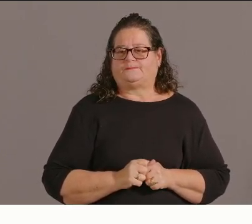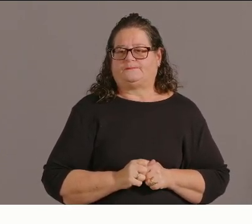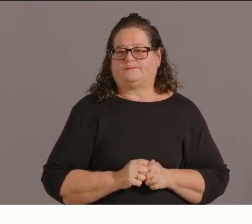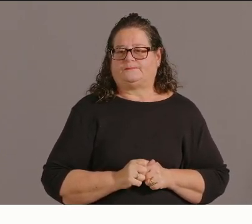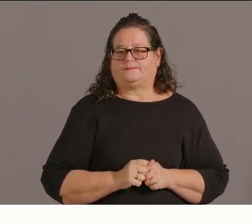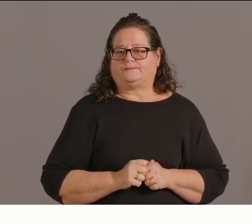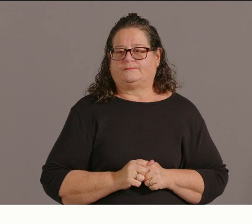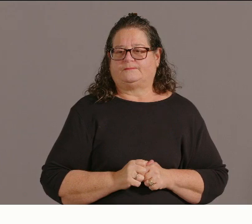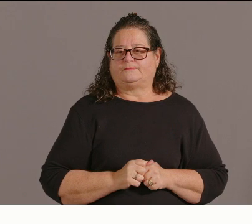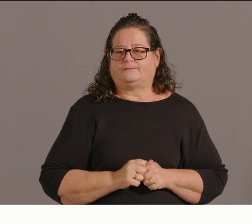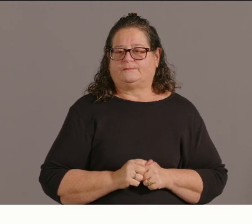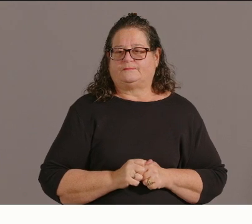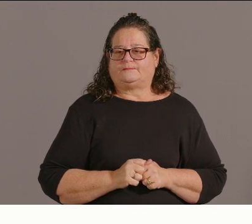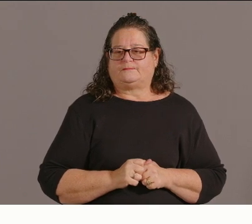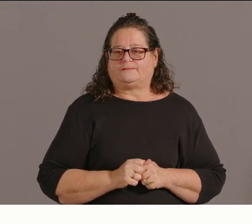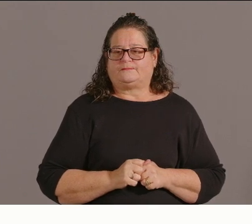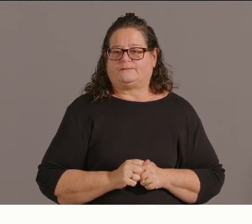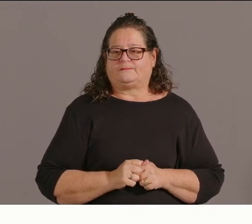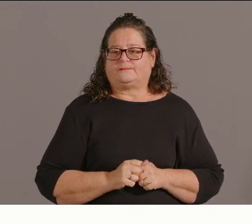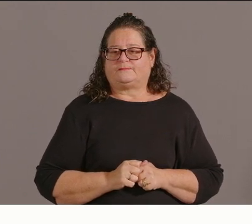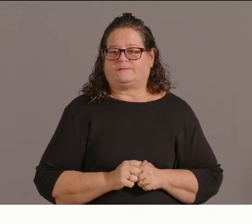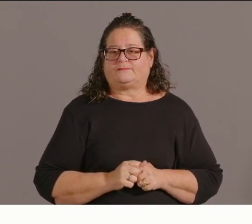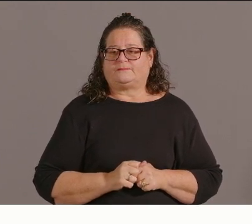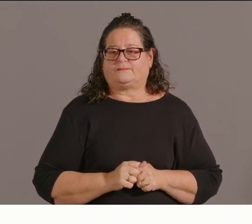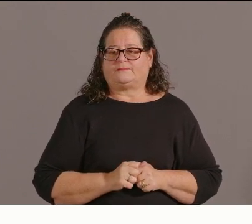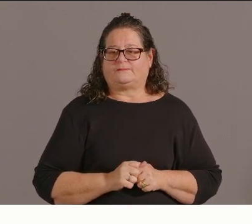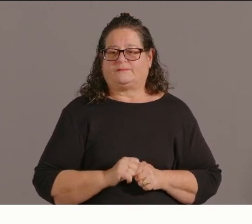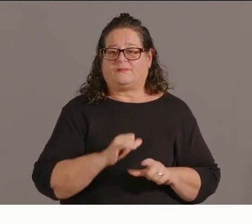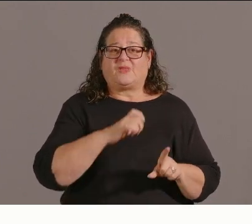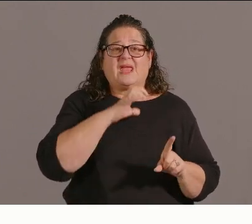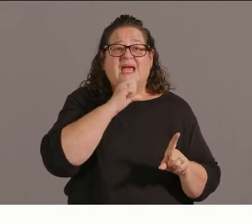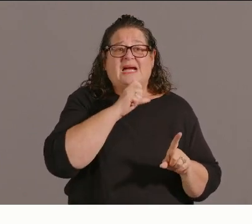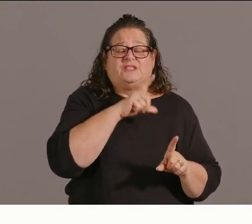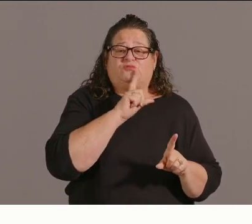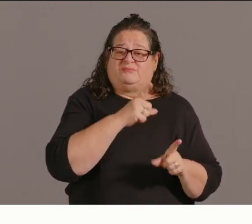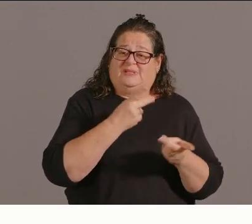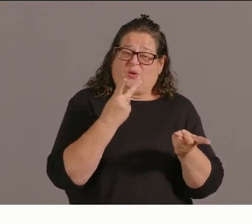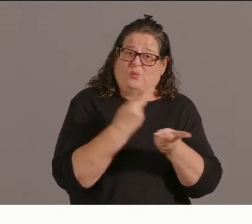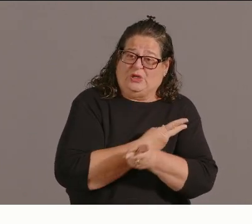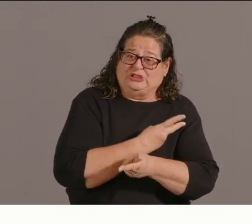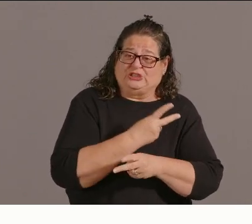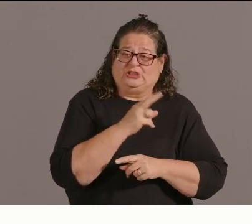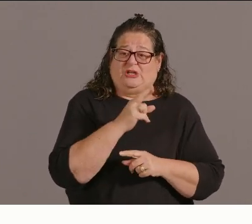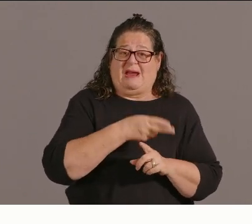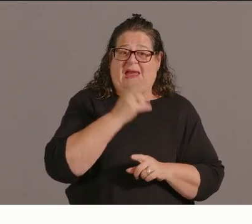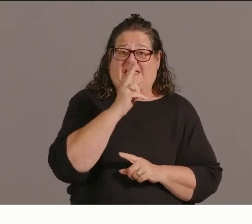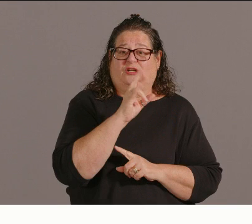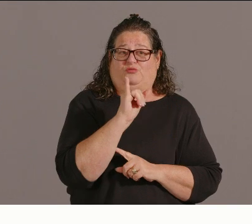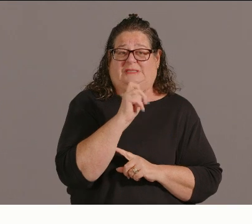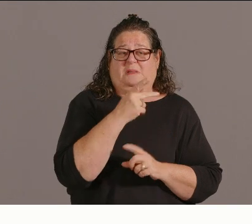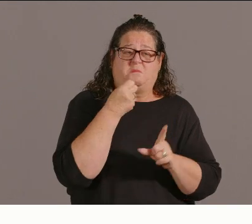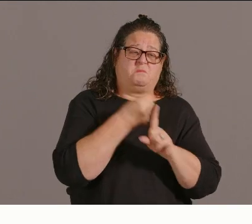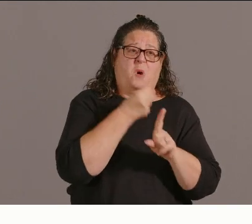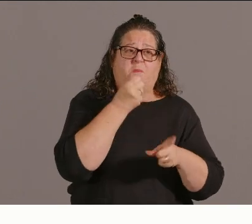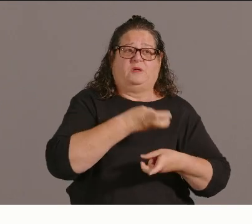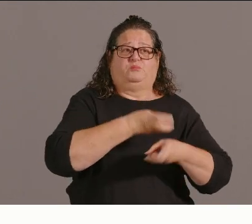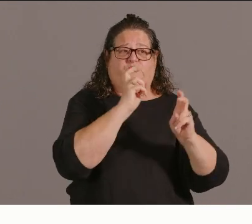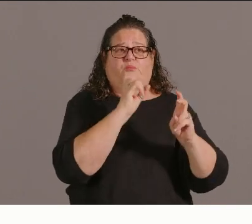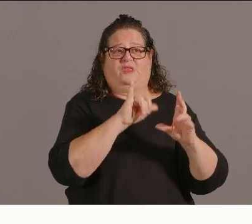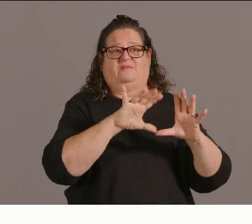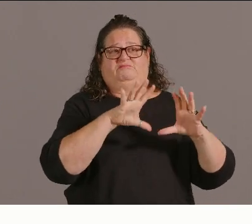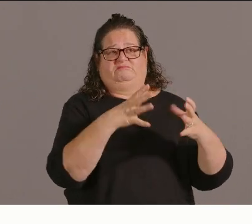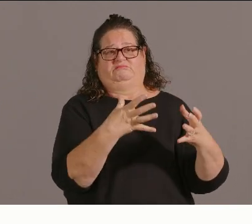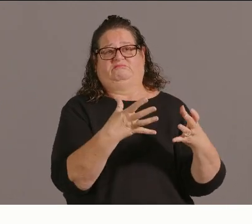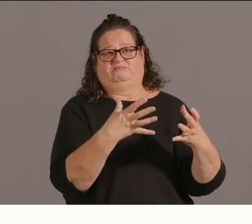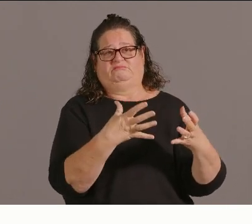independent risk factor for having a bad outcome from COVID-19. But we also wanted to make sure that we were catching